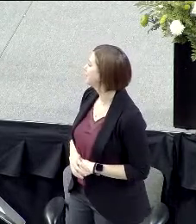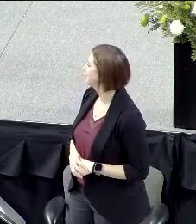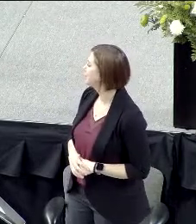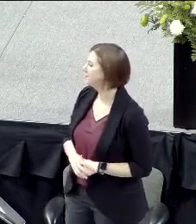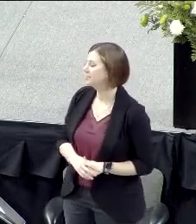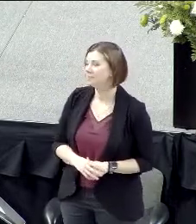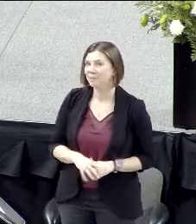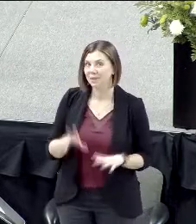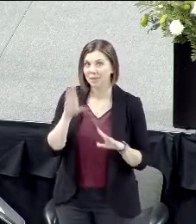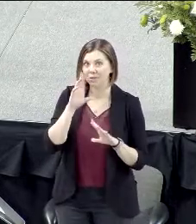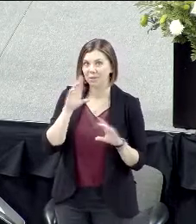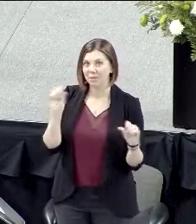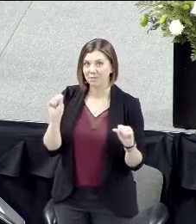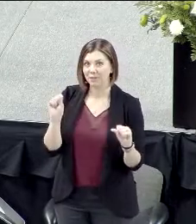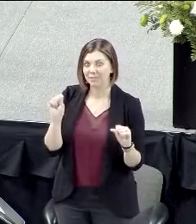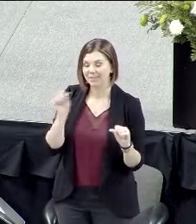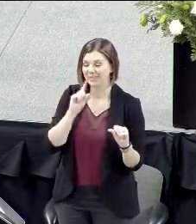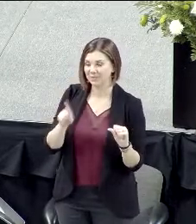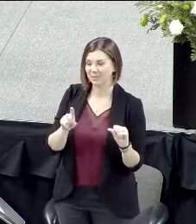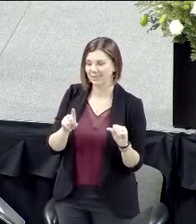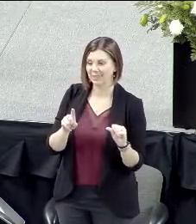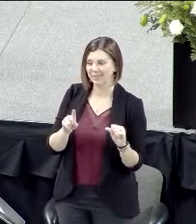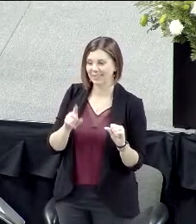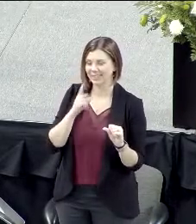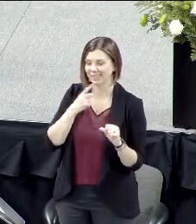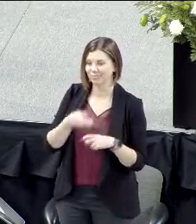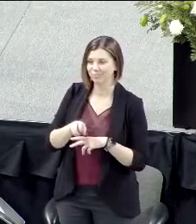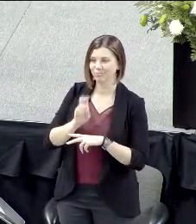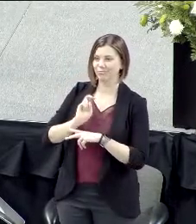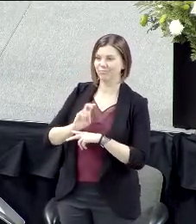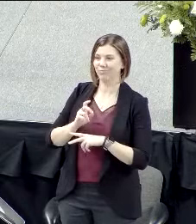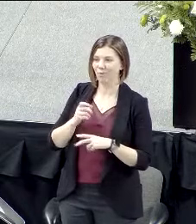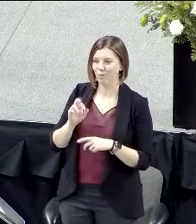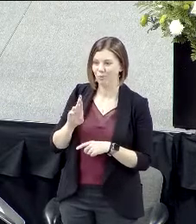Our president is bowled over by your success.